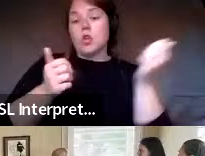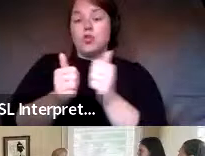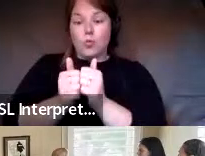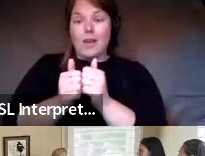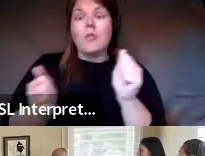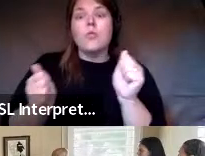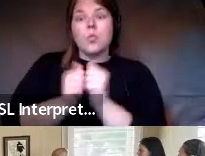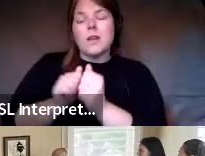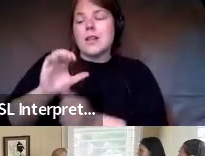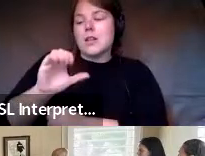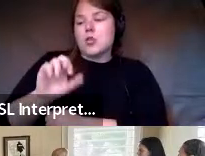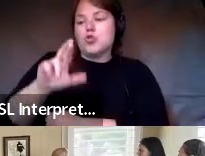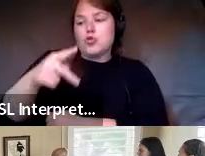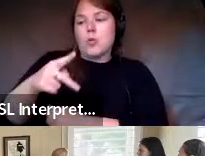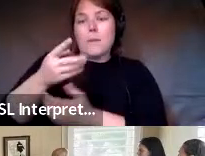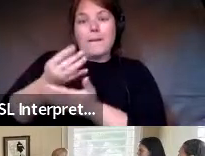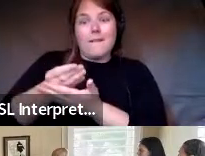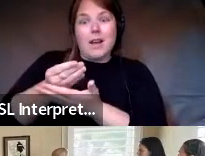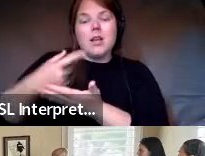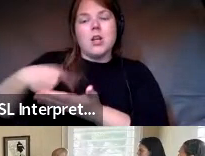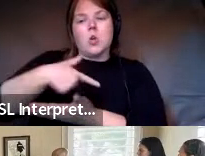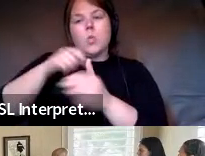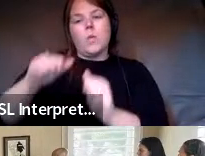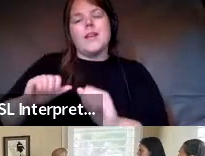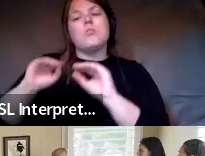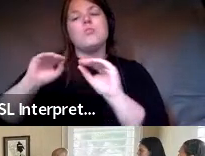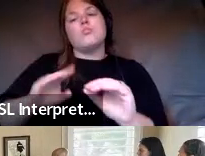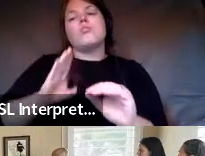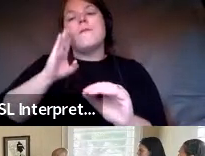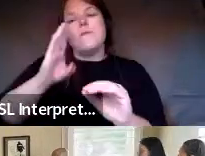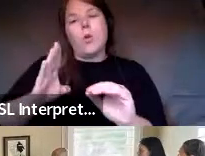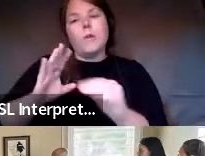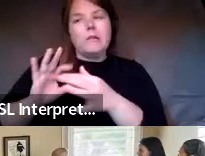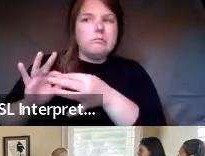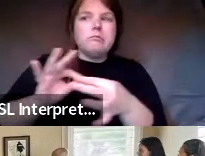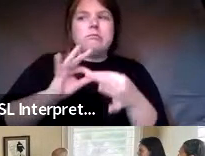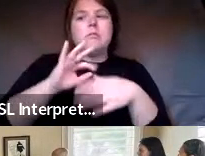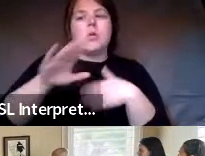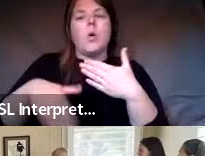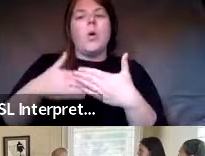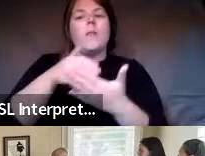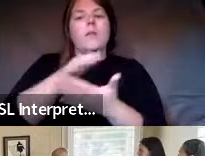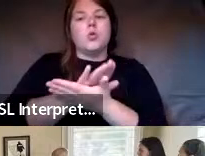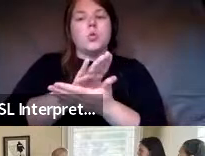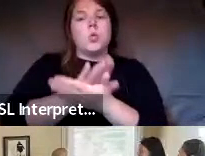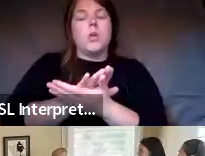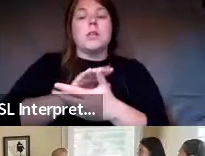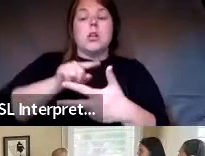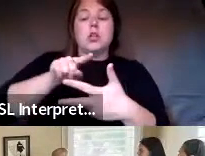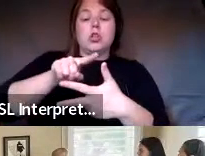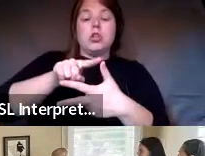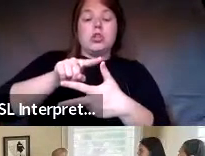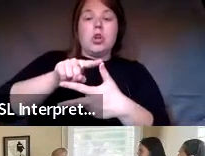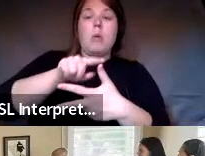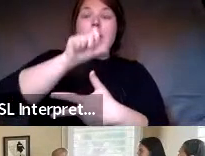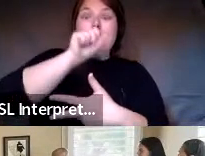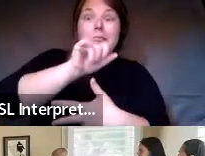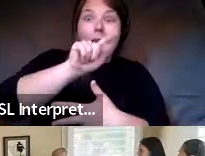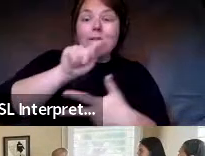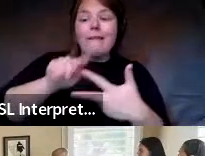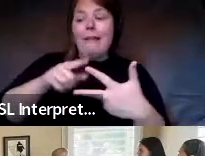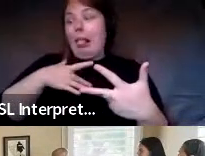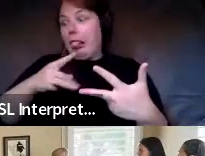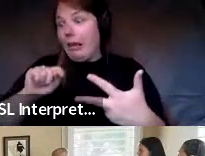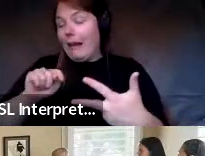move this big project forward that connects all of the schools. And so the like it, love it. Okay. 9 people loved